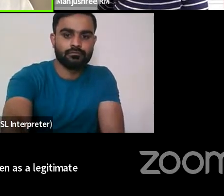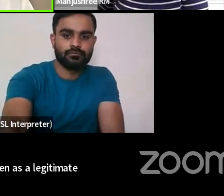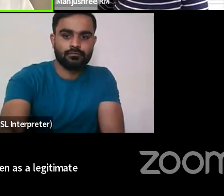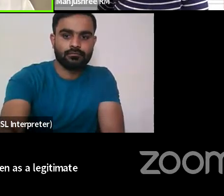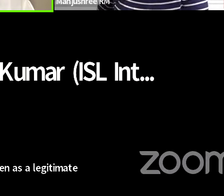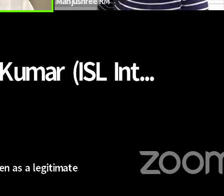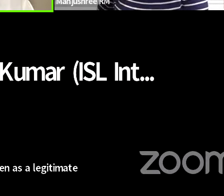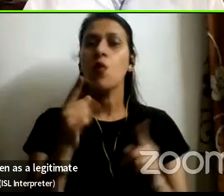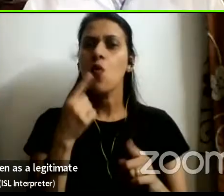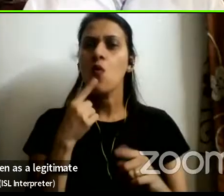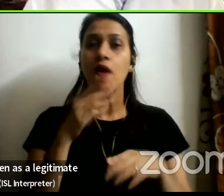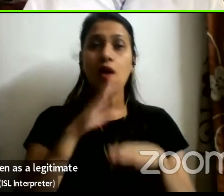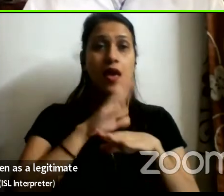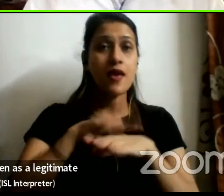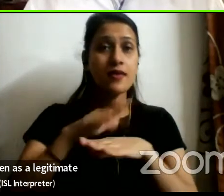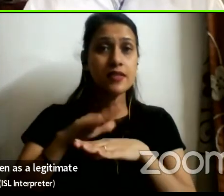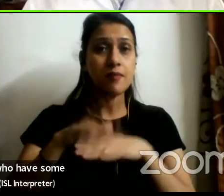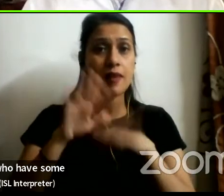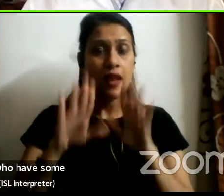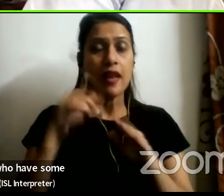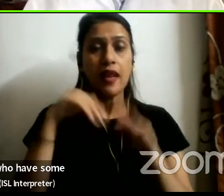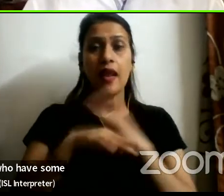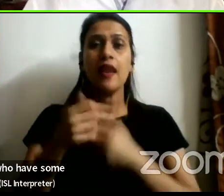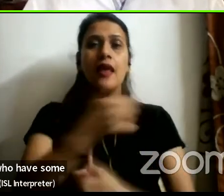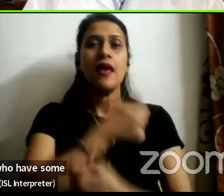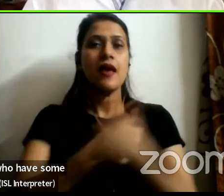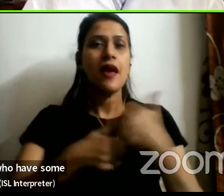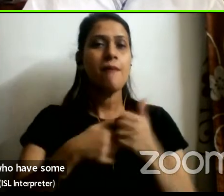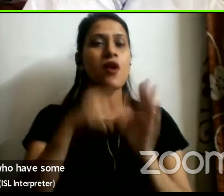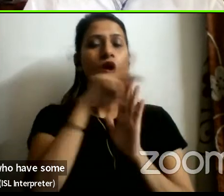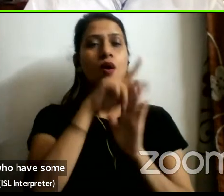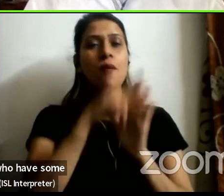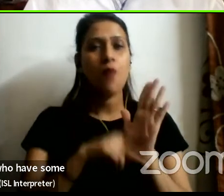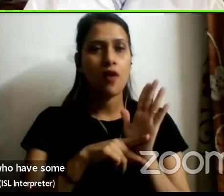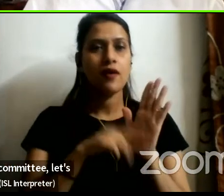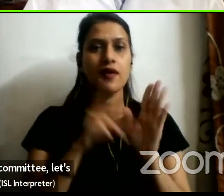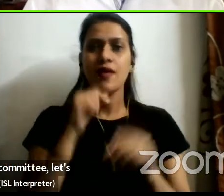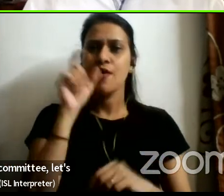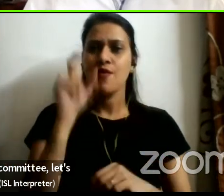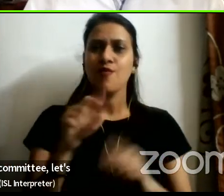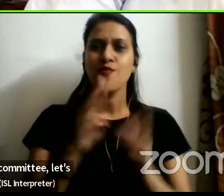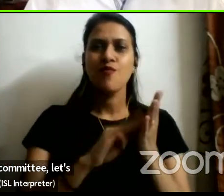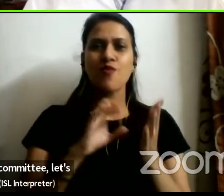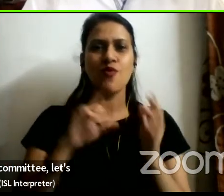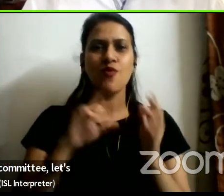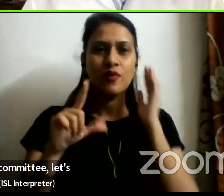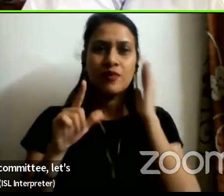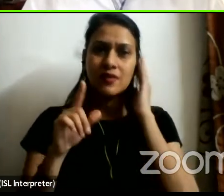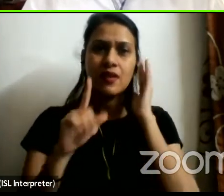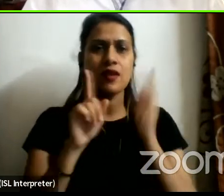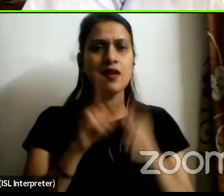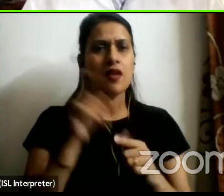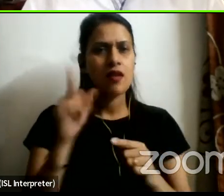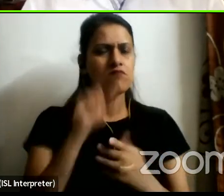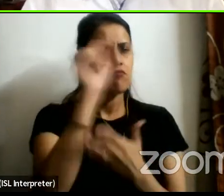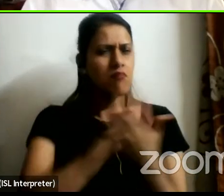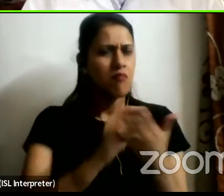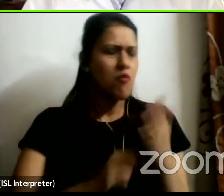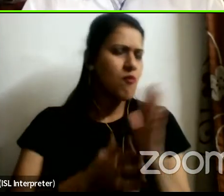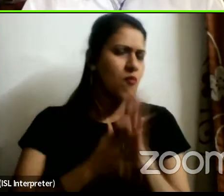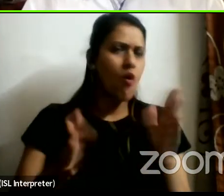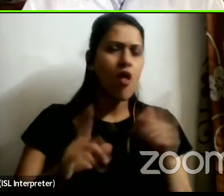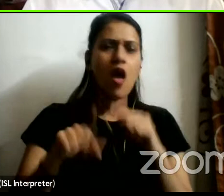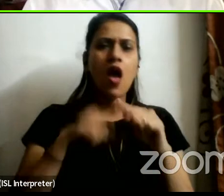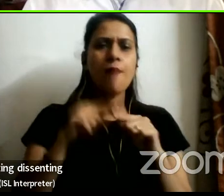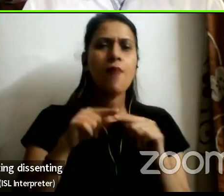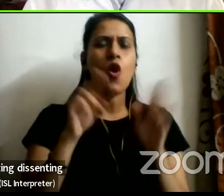some expertise in competition policy in the committee, let's say Mr. Moolji and all, they are largely writing dissenting notes in